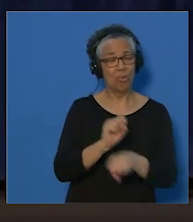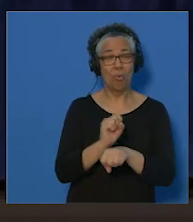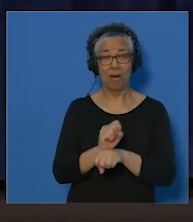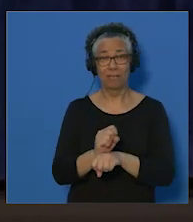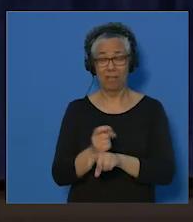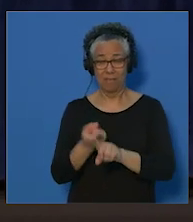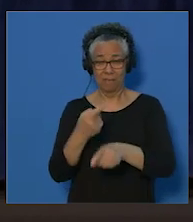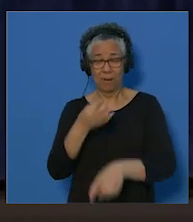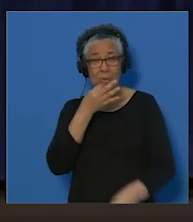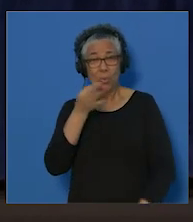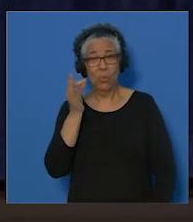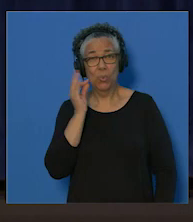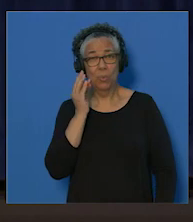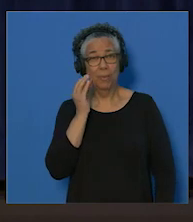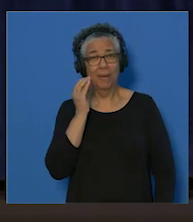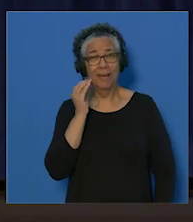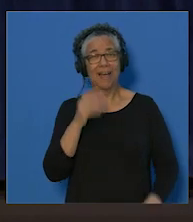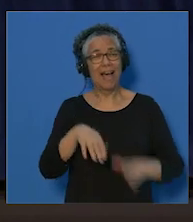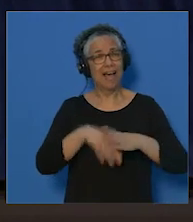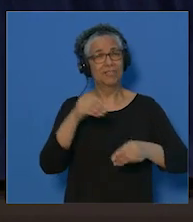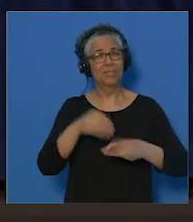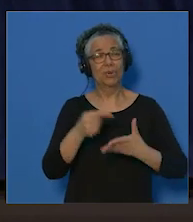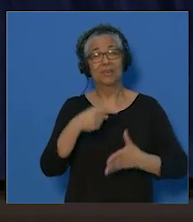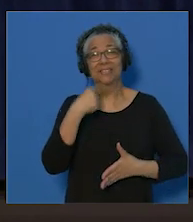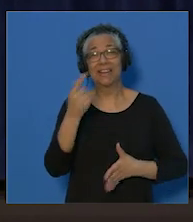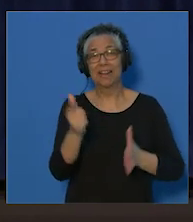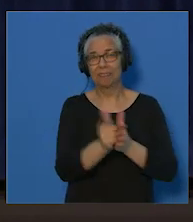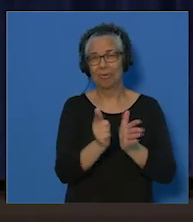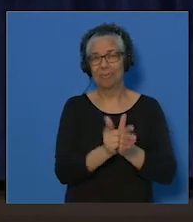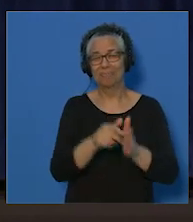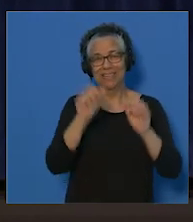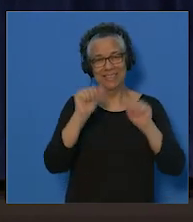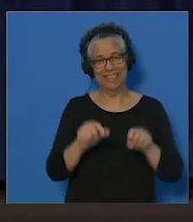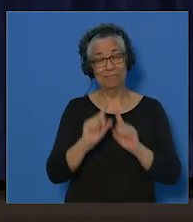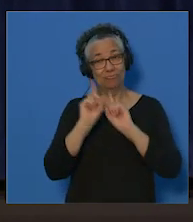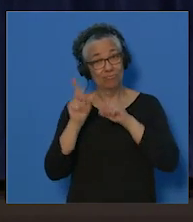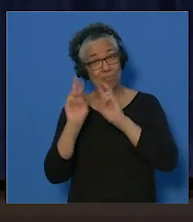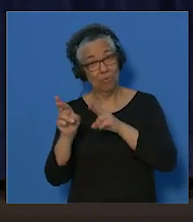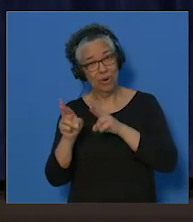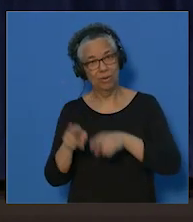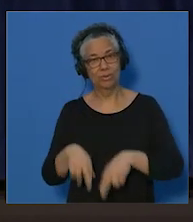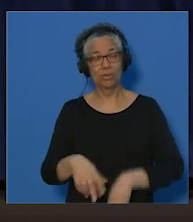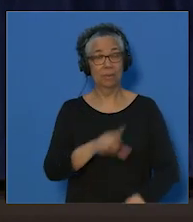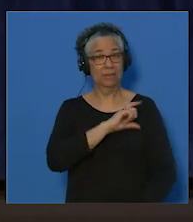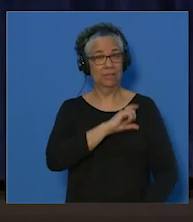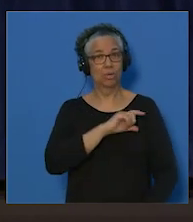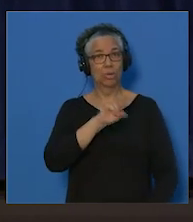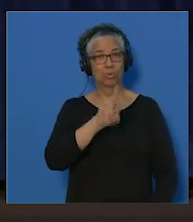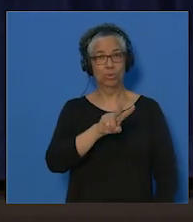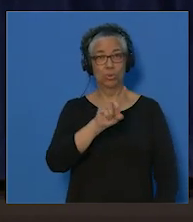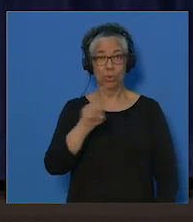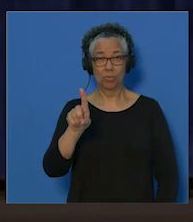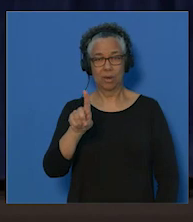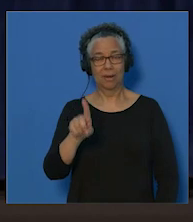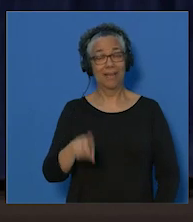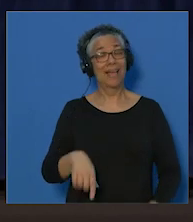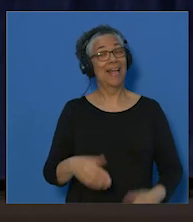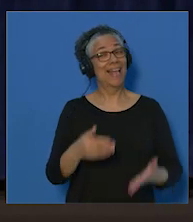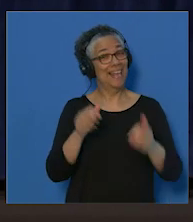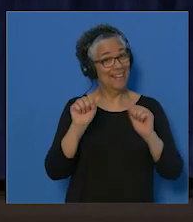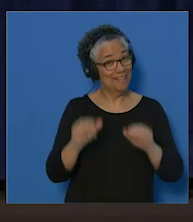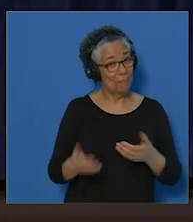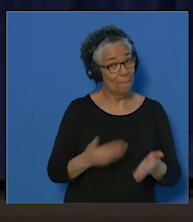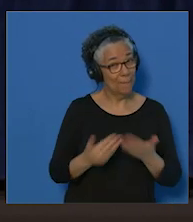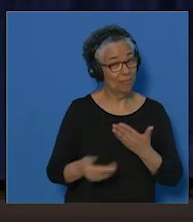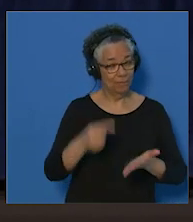home outside of what is stated in law may be reported to the police on 211 and are subject to penalties